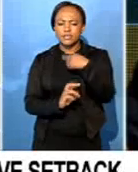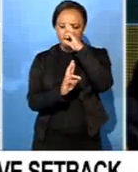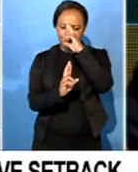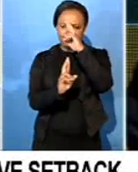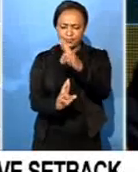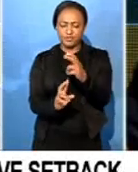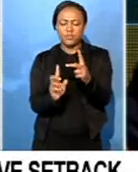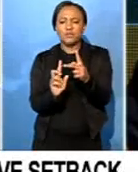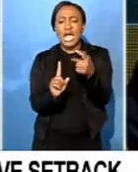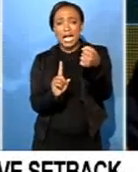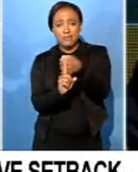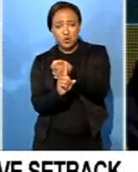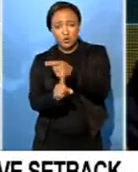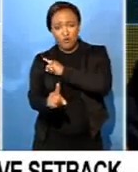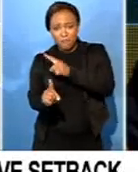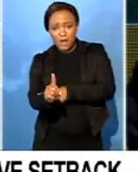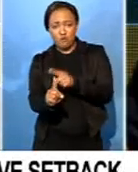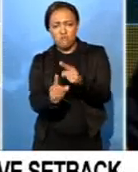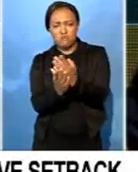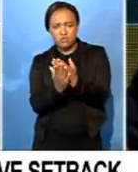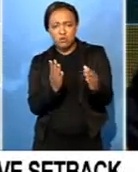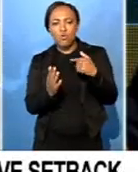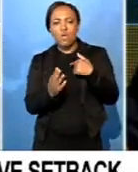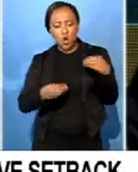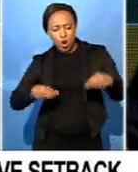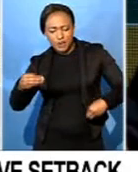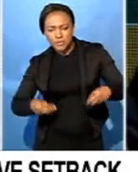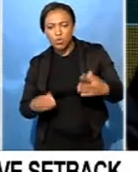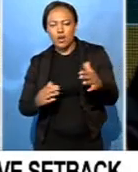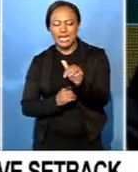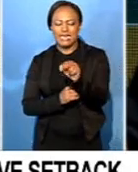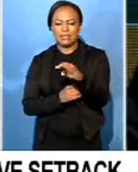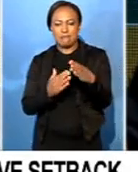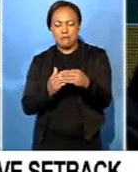abuse of power and corruption among ANC members.